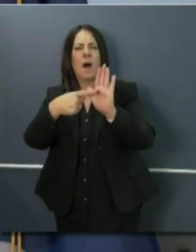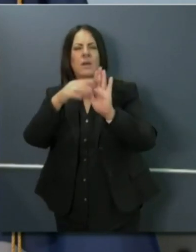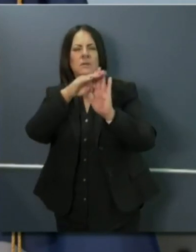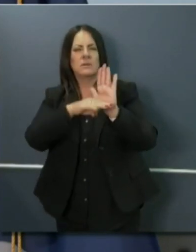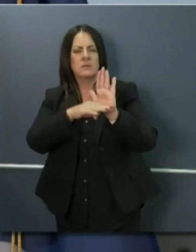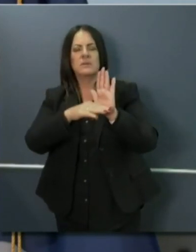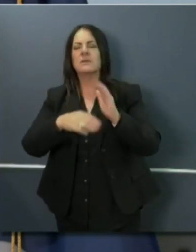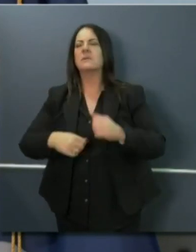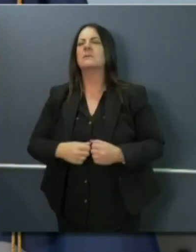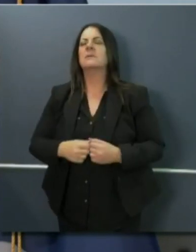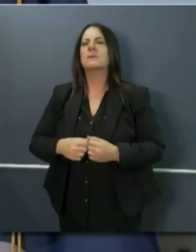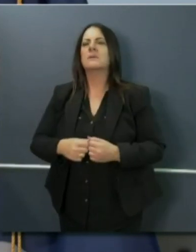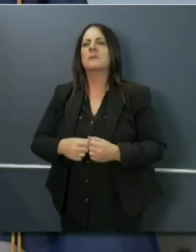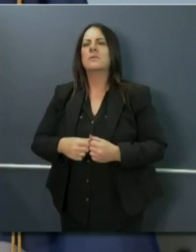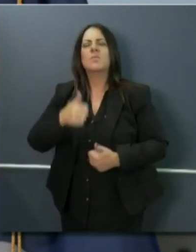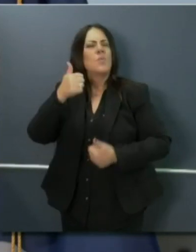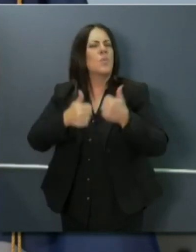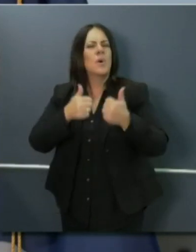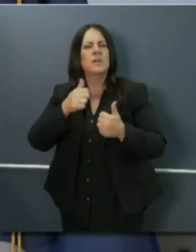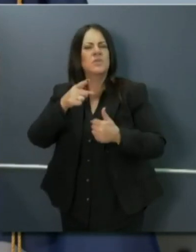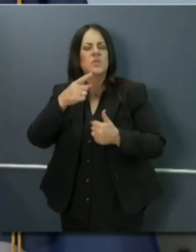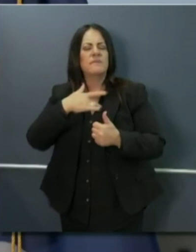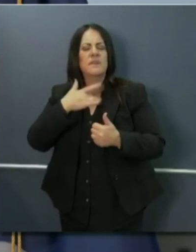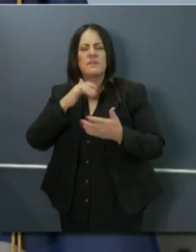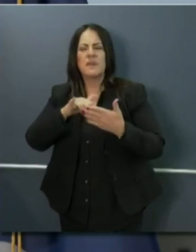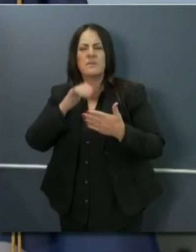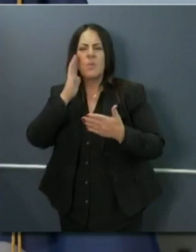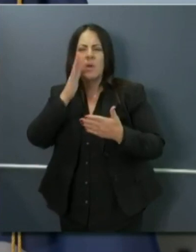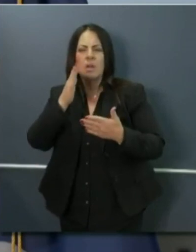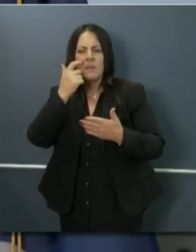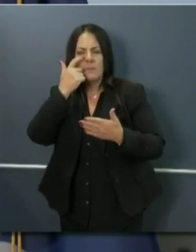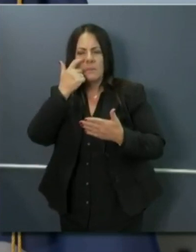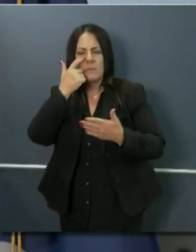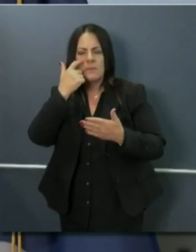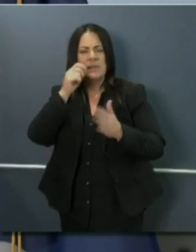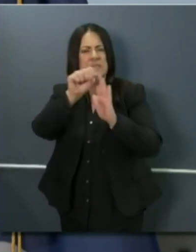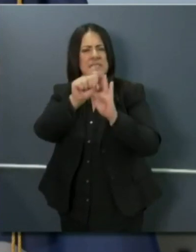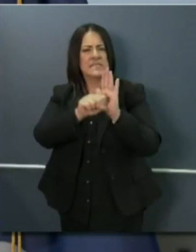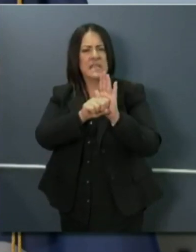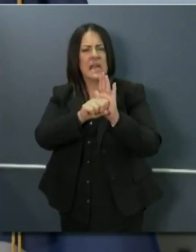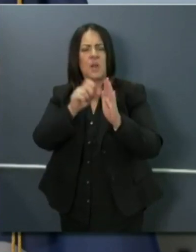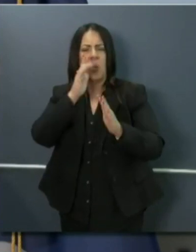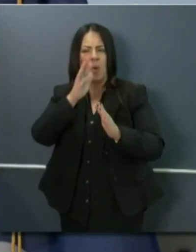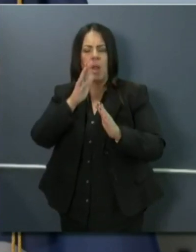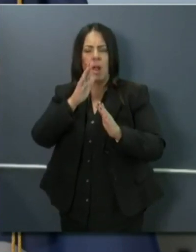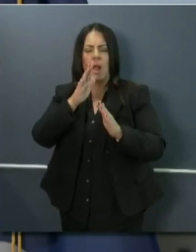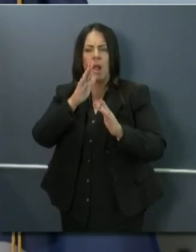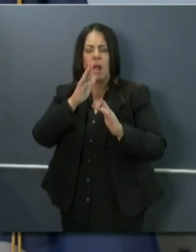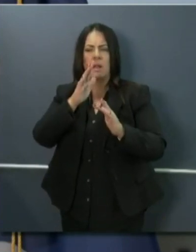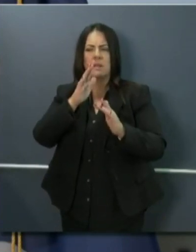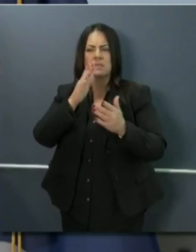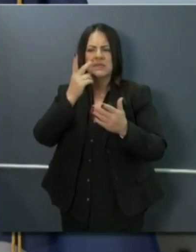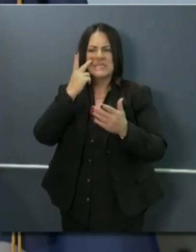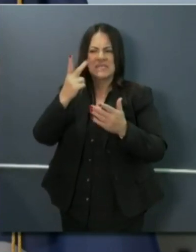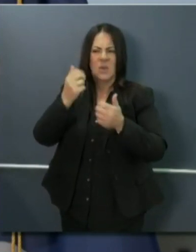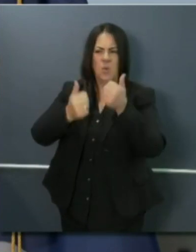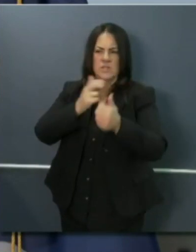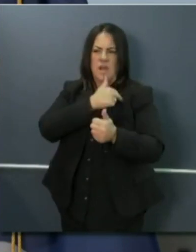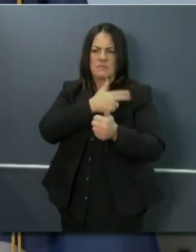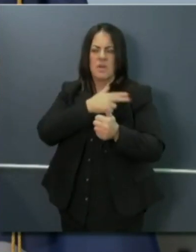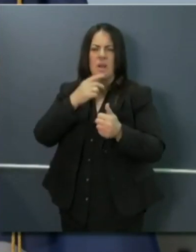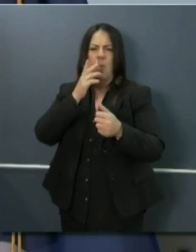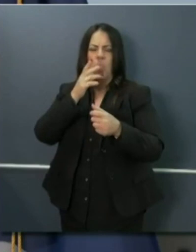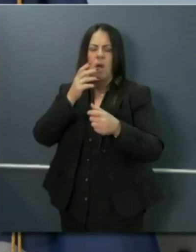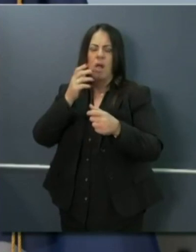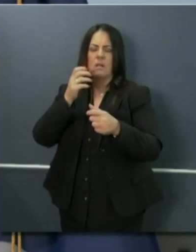do they indicate that the state could be reaching the capacity in terms of the hospital beds needed? When could they